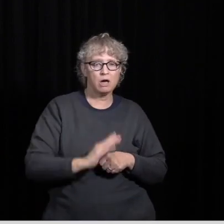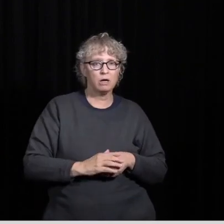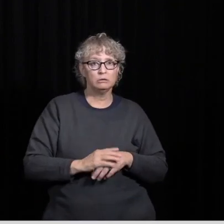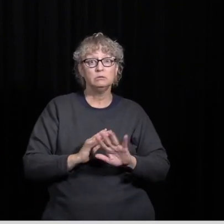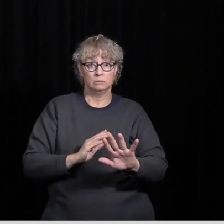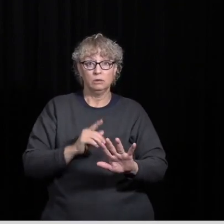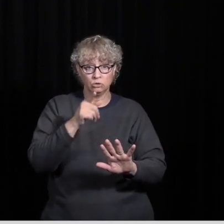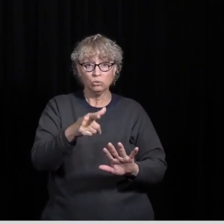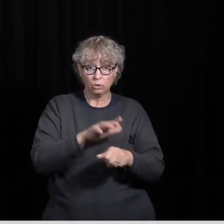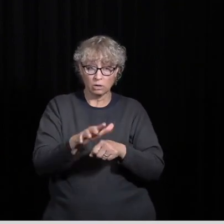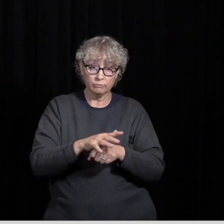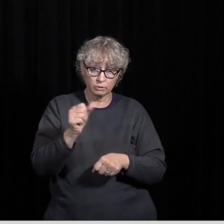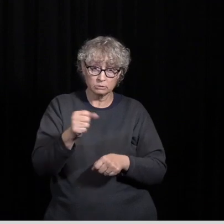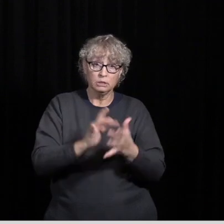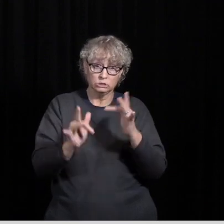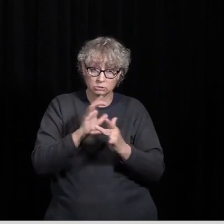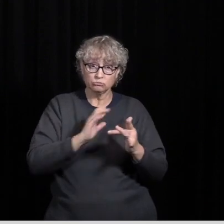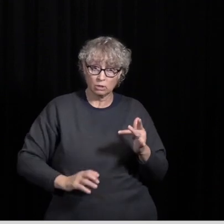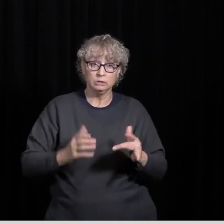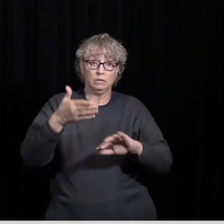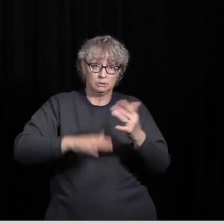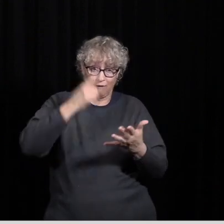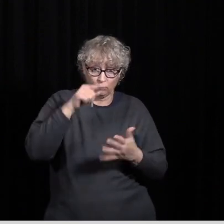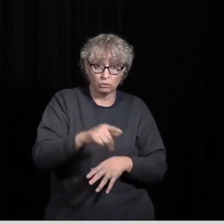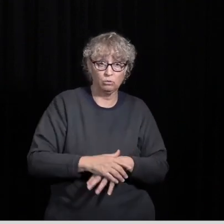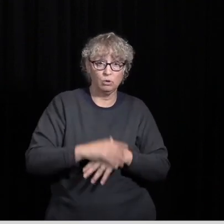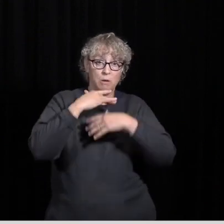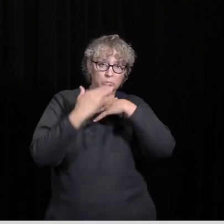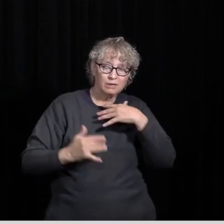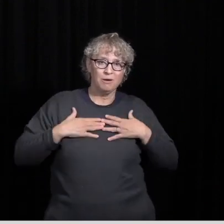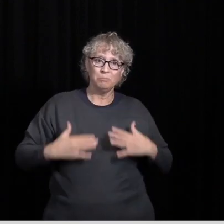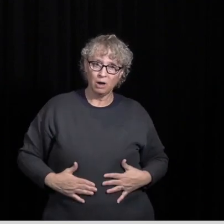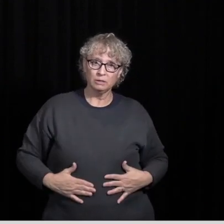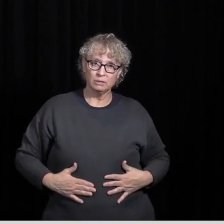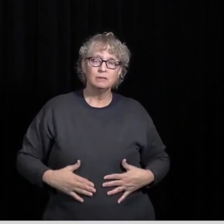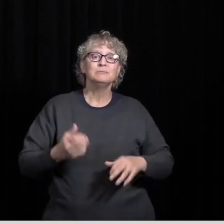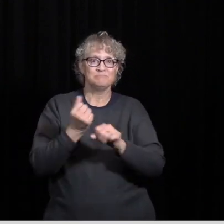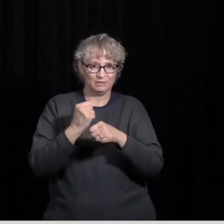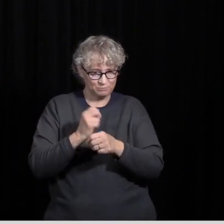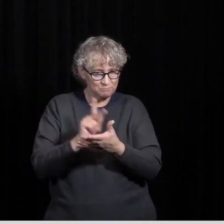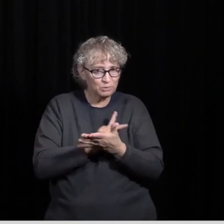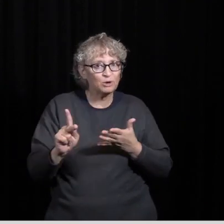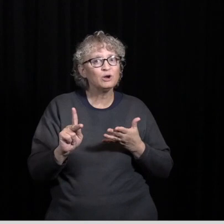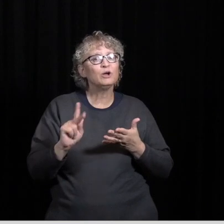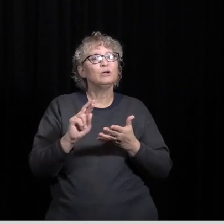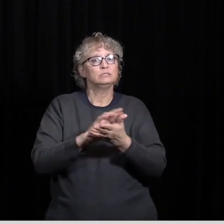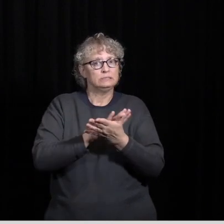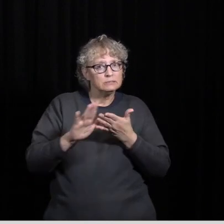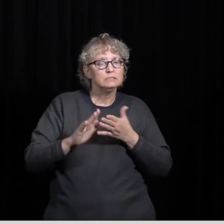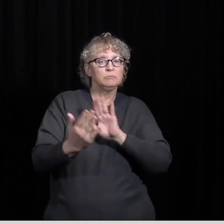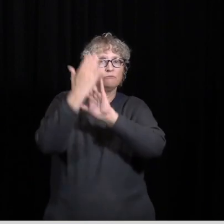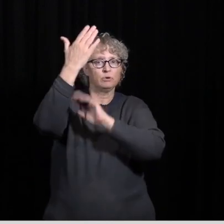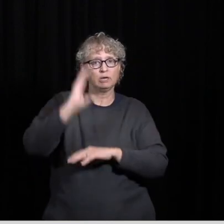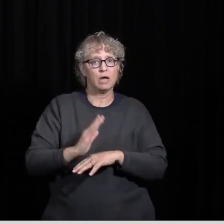And listen, first of all, you are enough because Jesus Christ died for you. Remember, blood, body makes you pure, justified before God. You don't have to worry